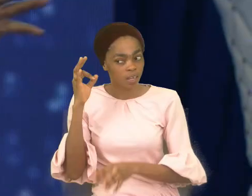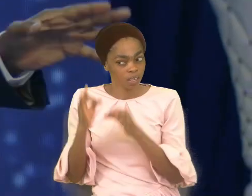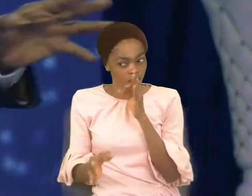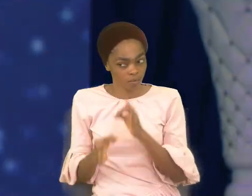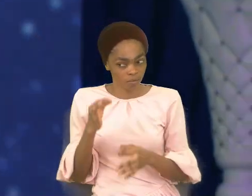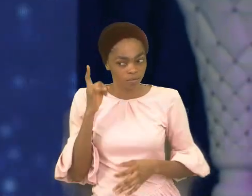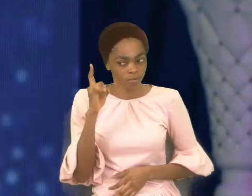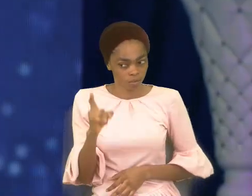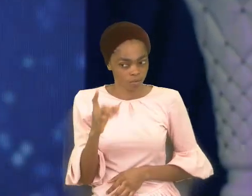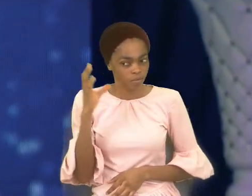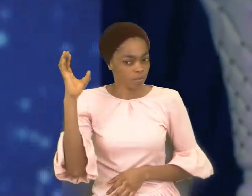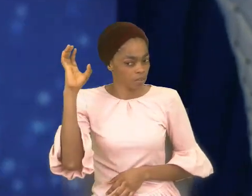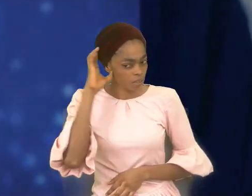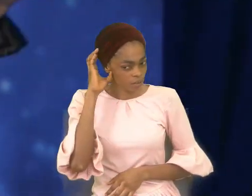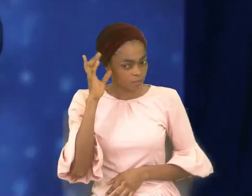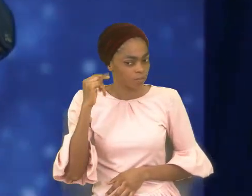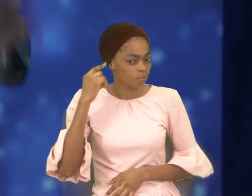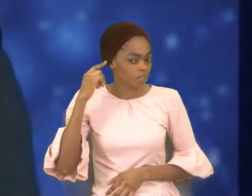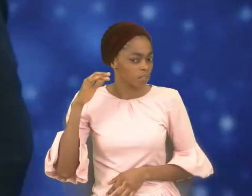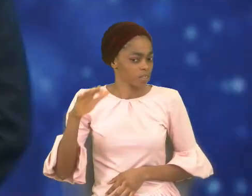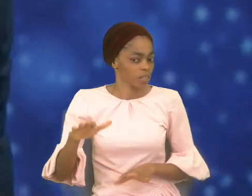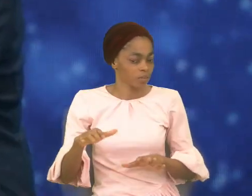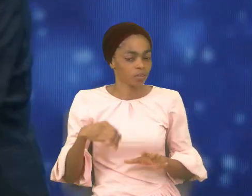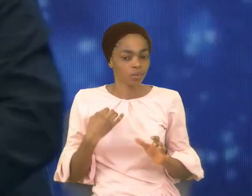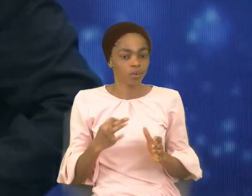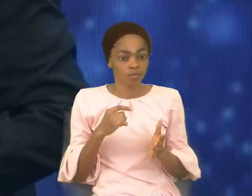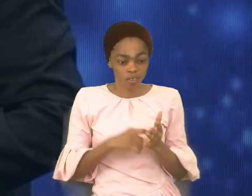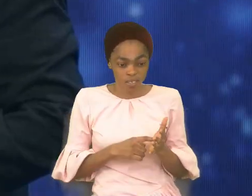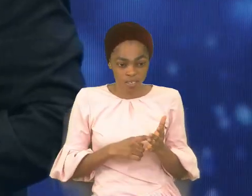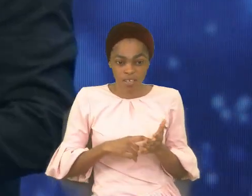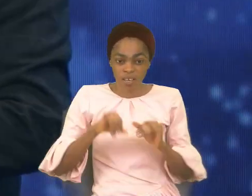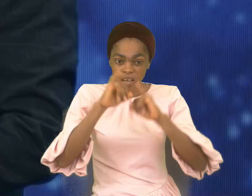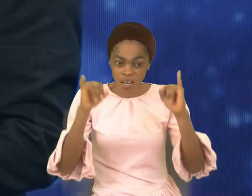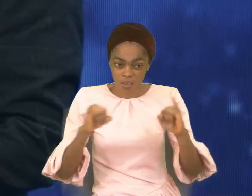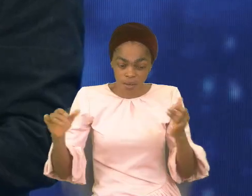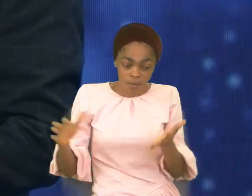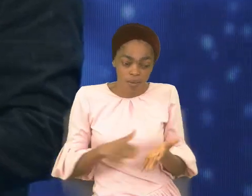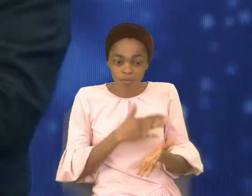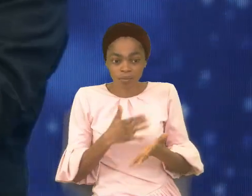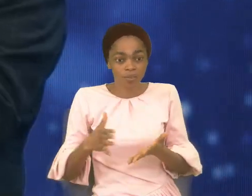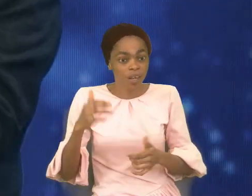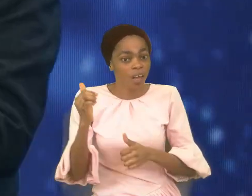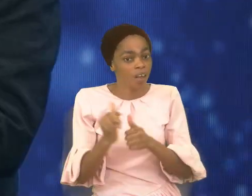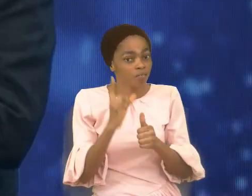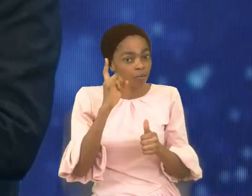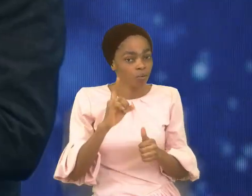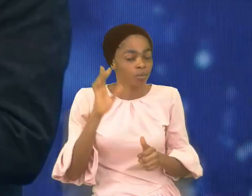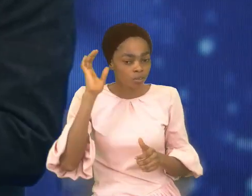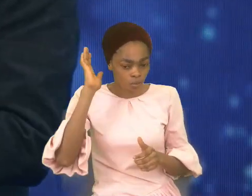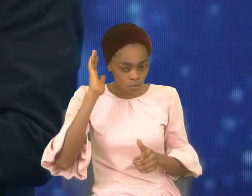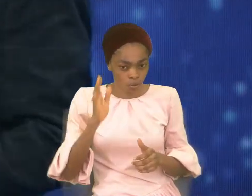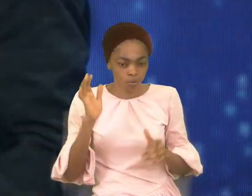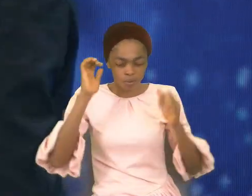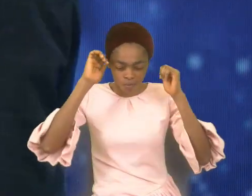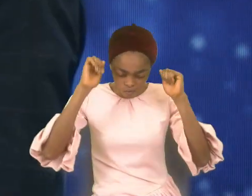idolatrous music, everyone shall fall down and worship the image that he